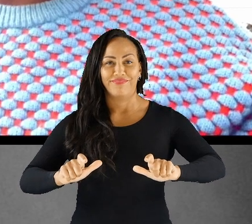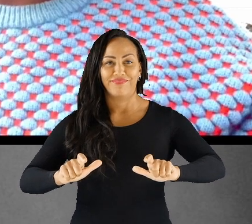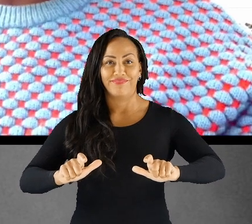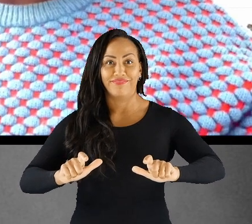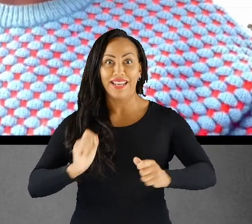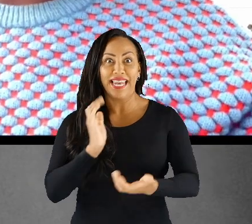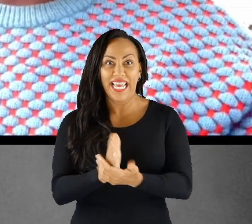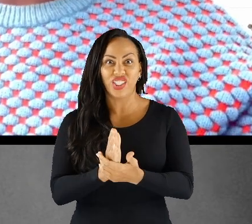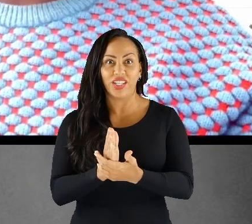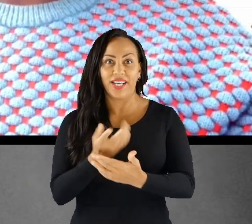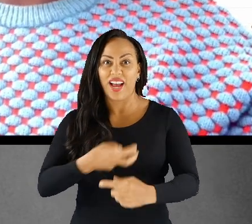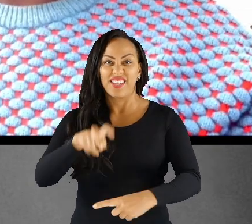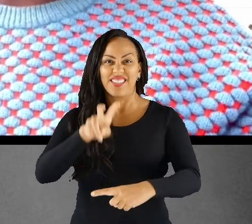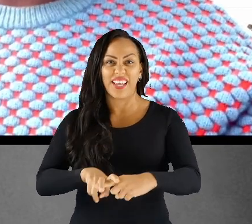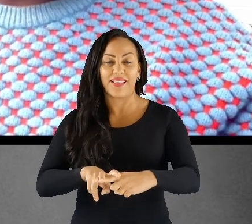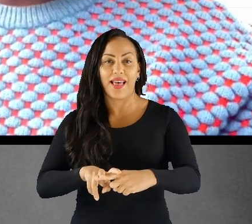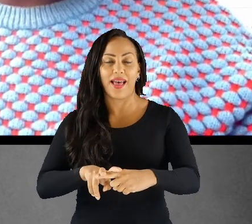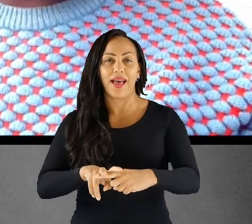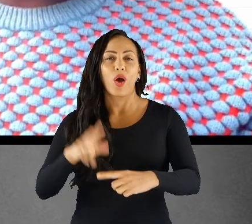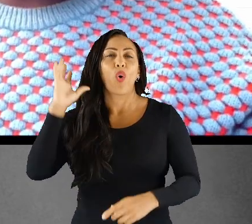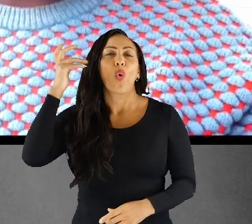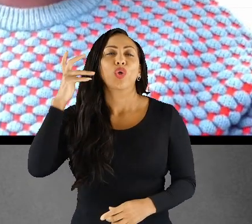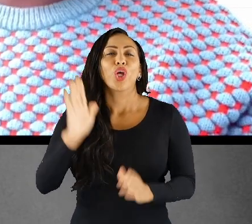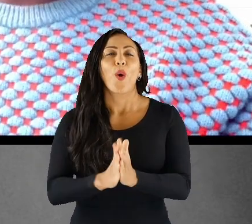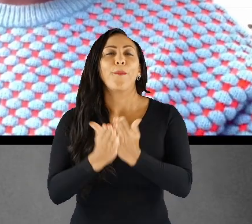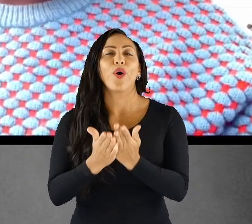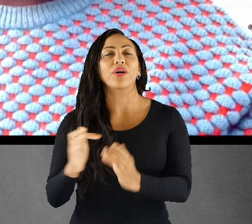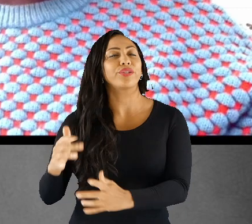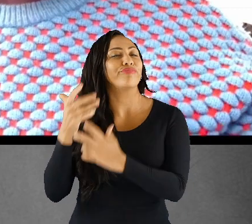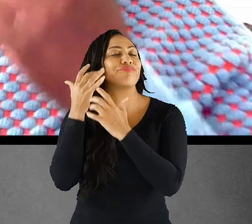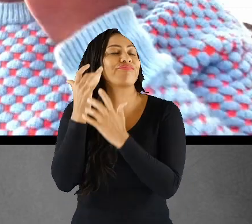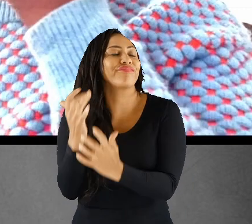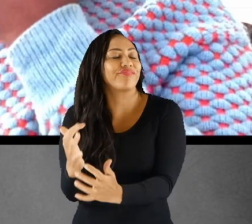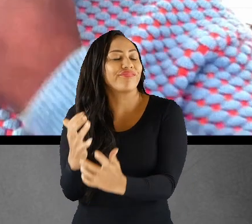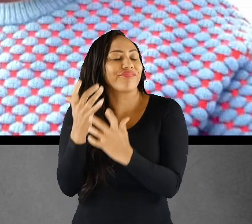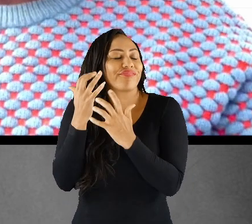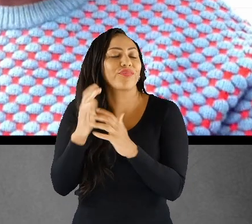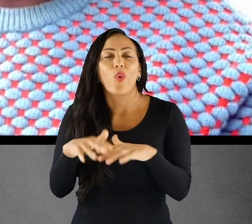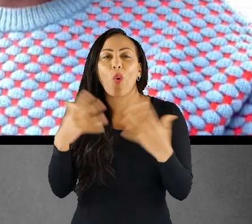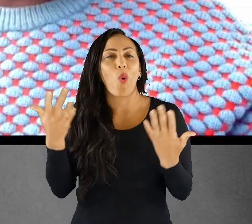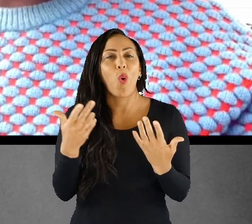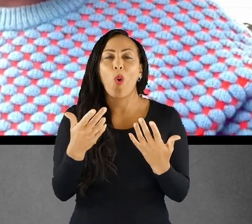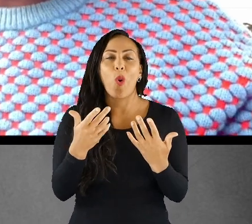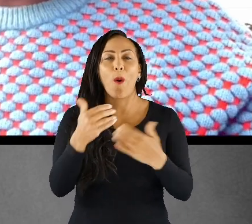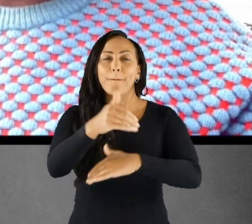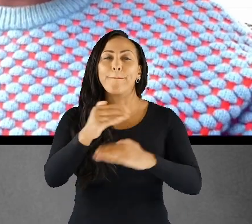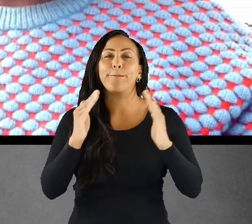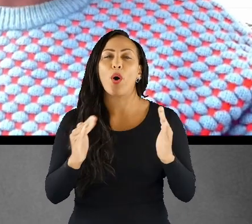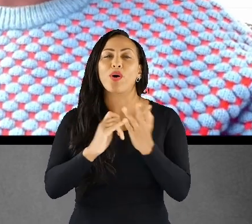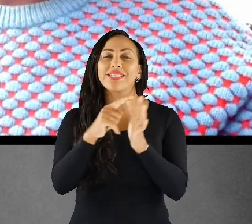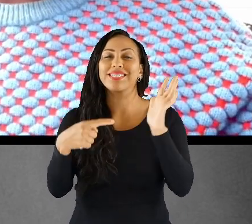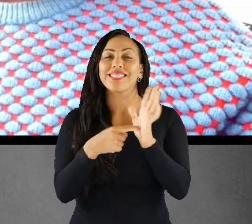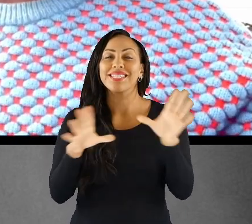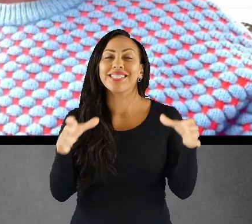I, just literally sit there either listening to audiobooks or watching something on a box set or on a